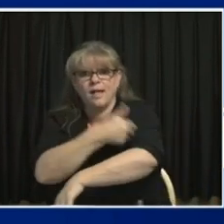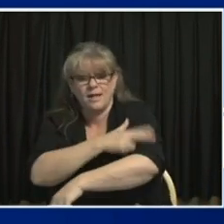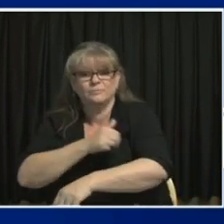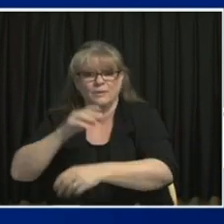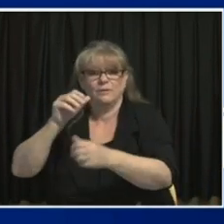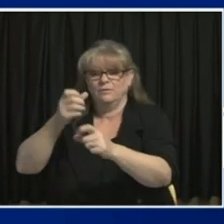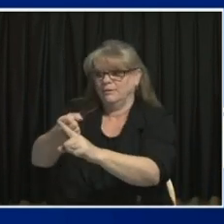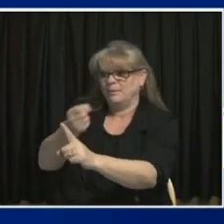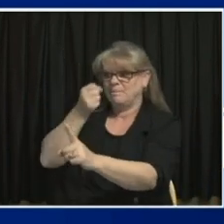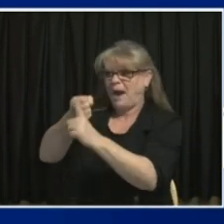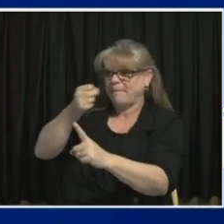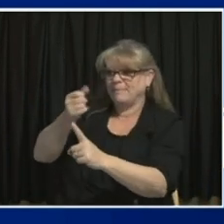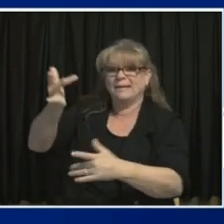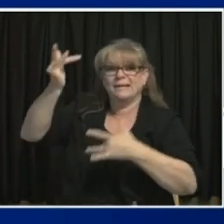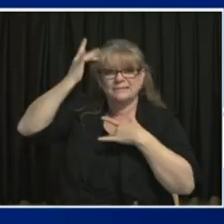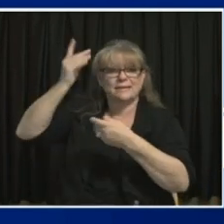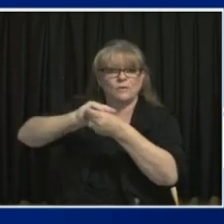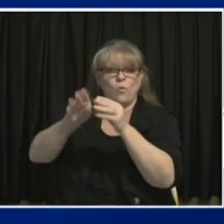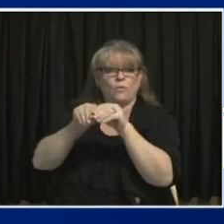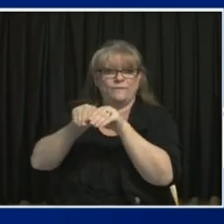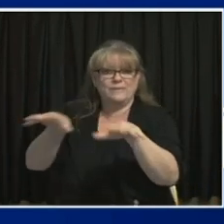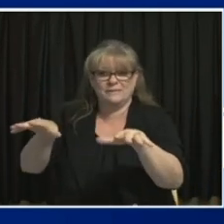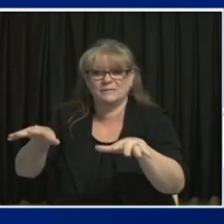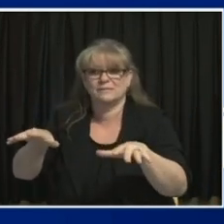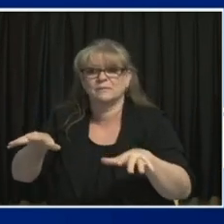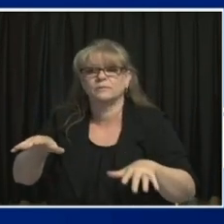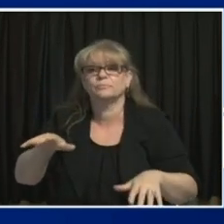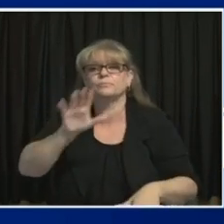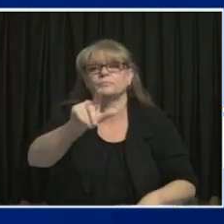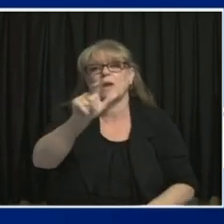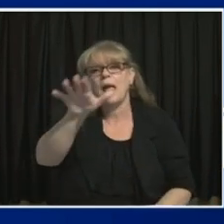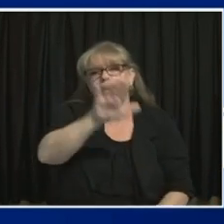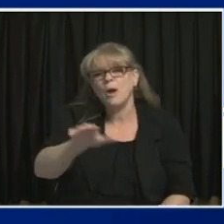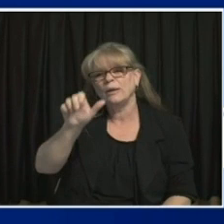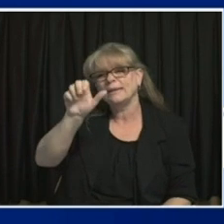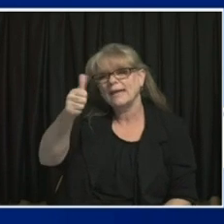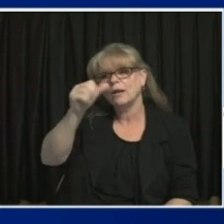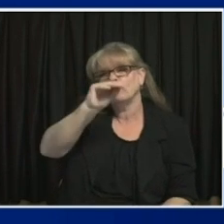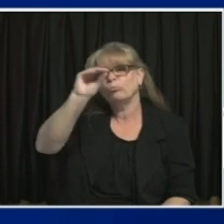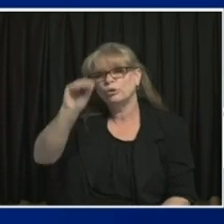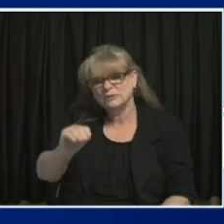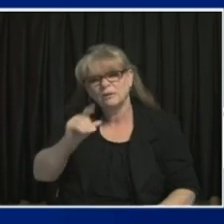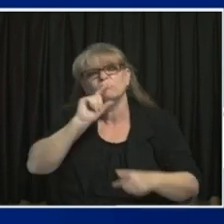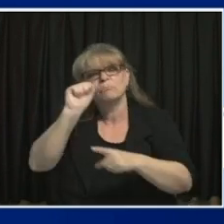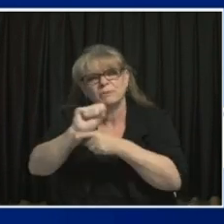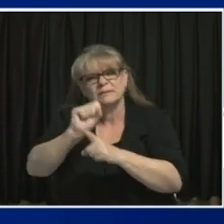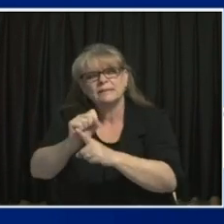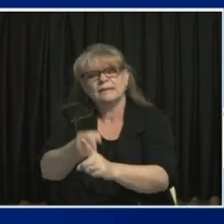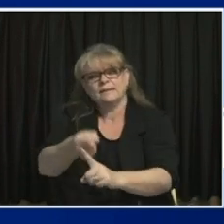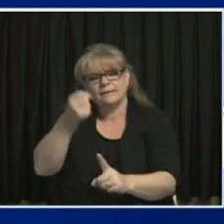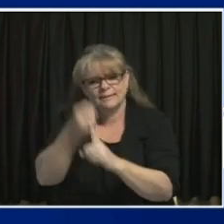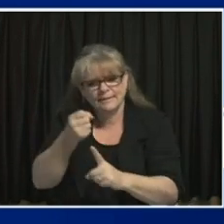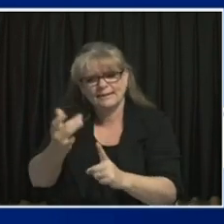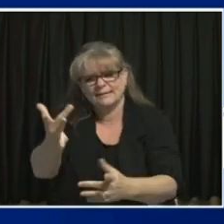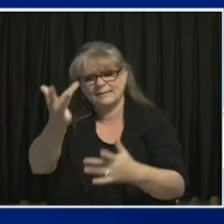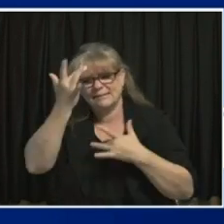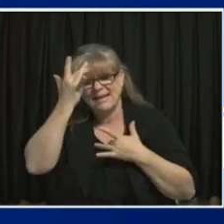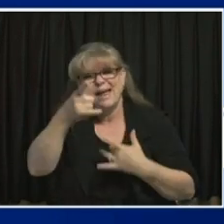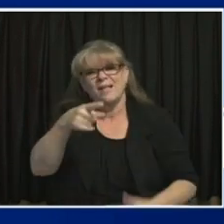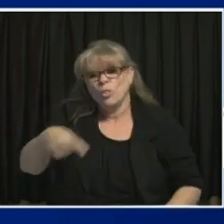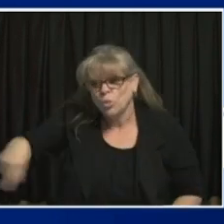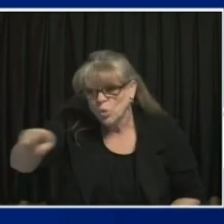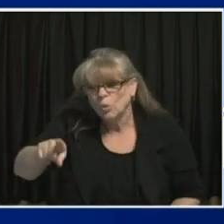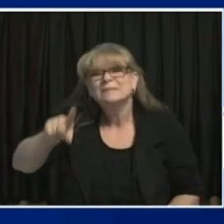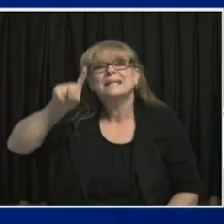virus are likely to need hospitalization. That's why making sure that we have the bed for them, the treatment for them. In most